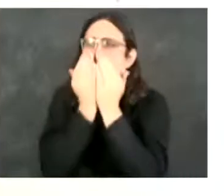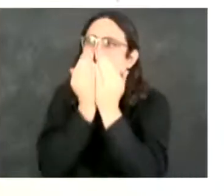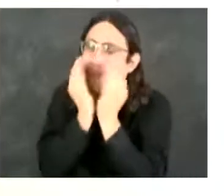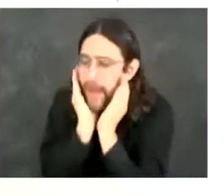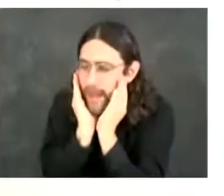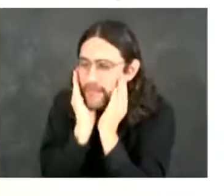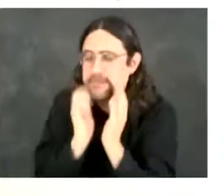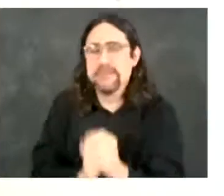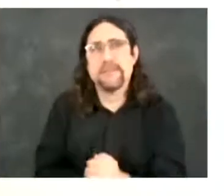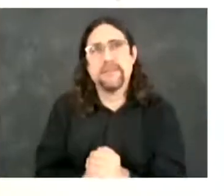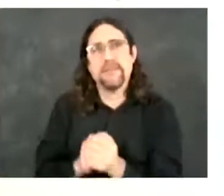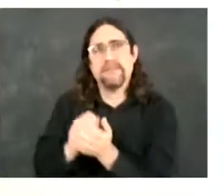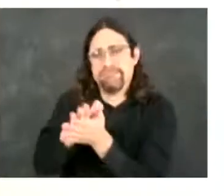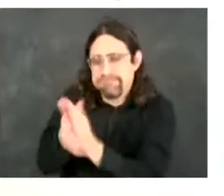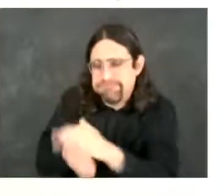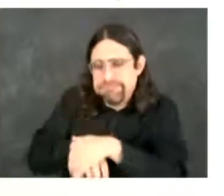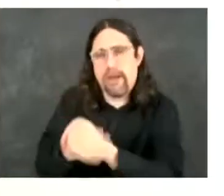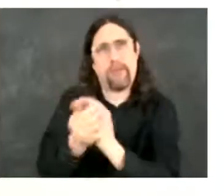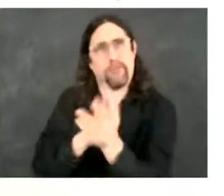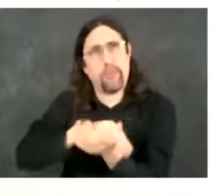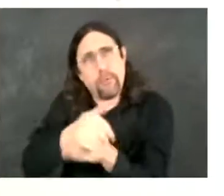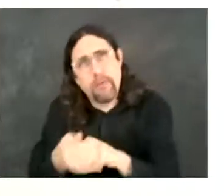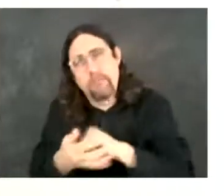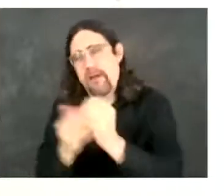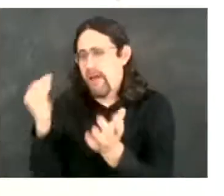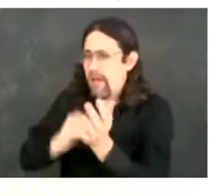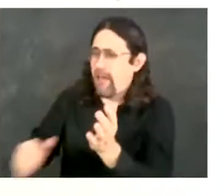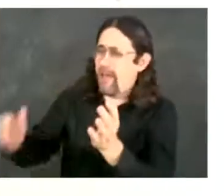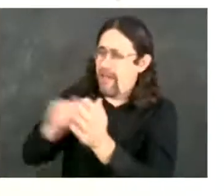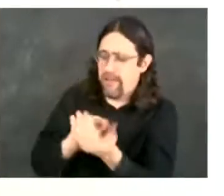still seeing, transmission across the city,